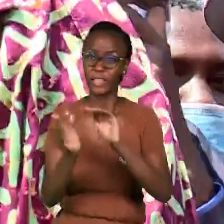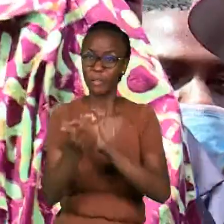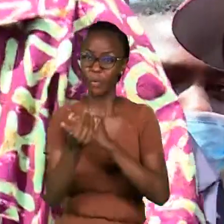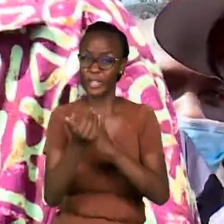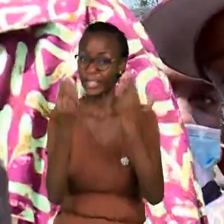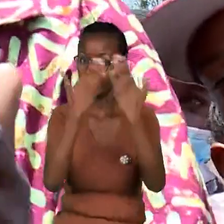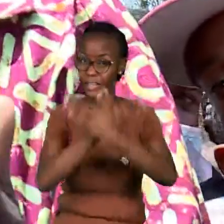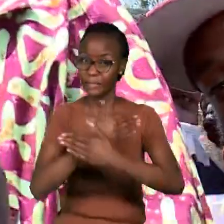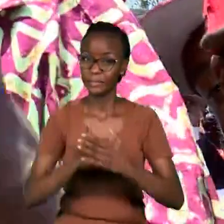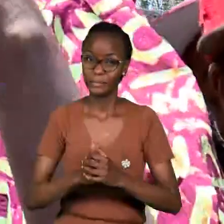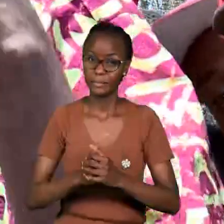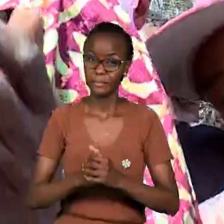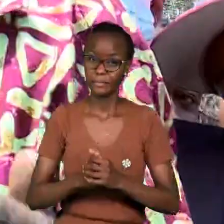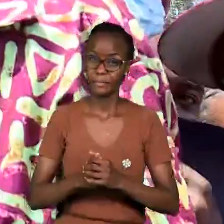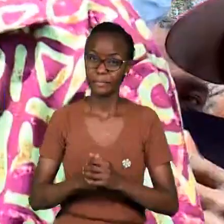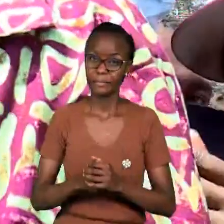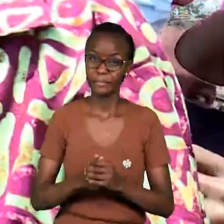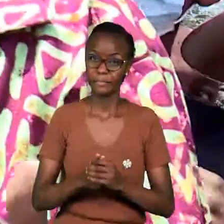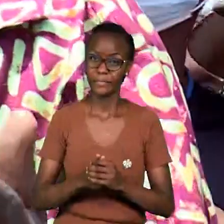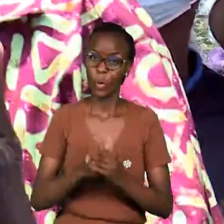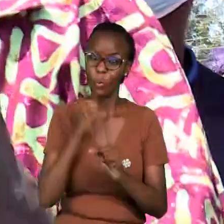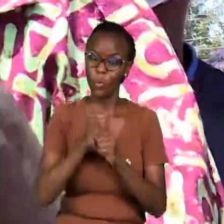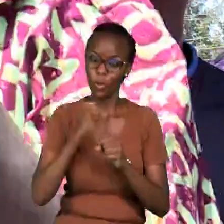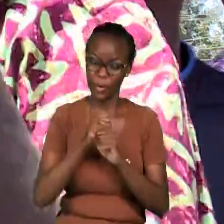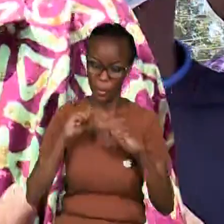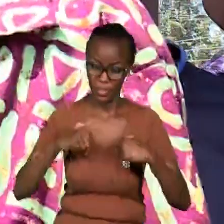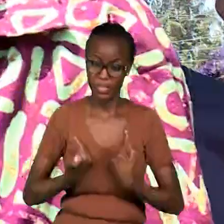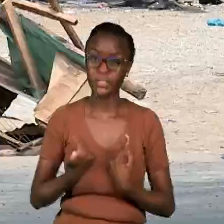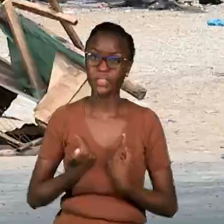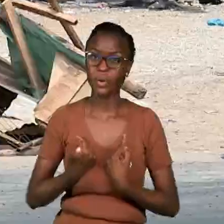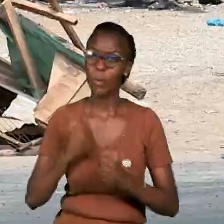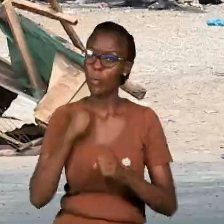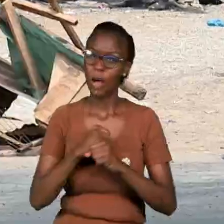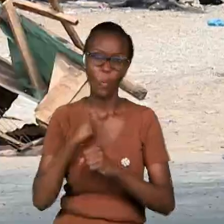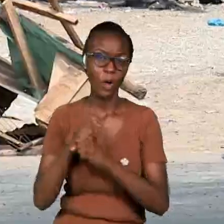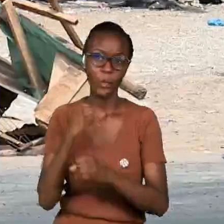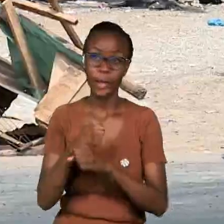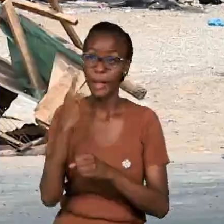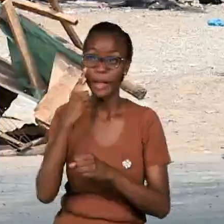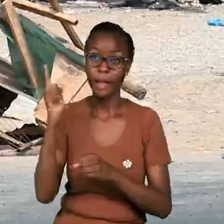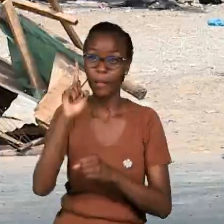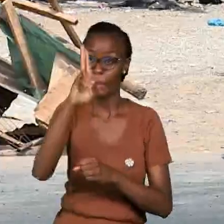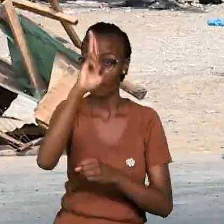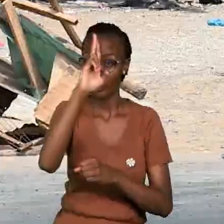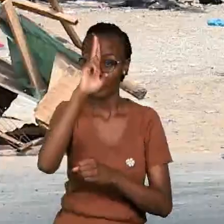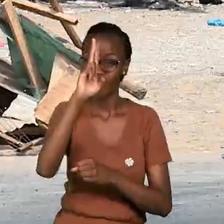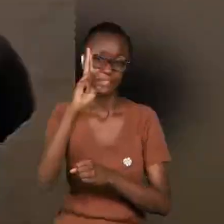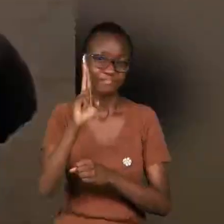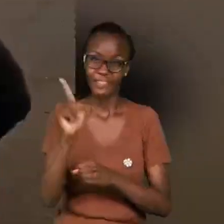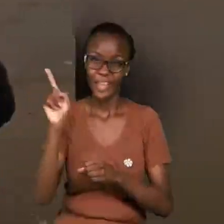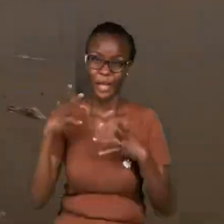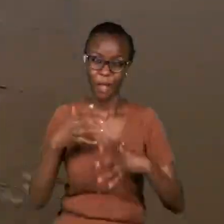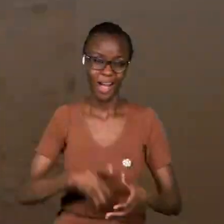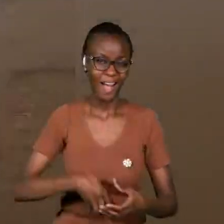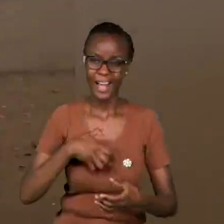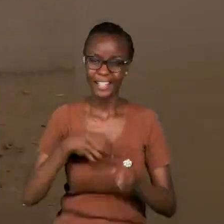Sisi ni watu ambaye tunajifanyia kazi zetu, tuna hustle. The presence of police seemingly angering the already